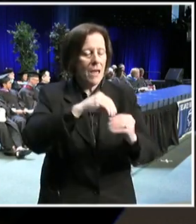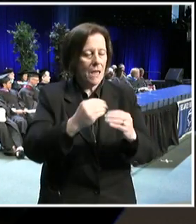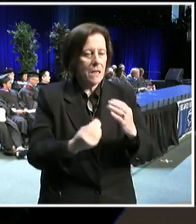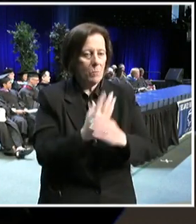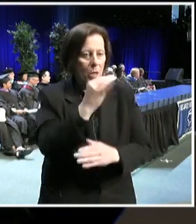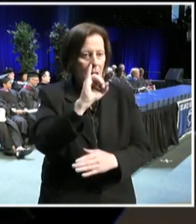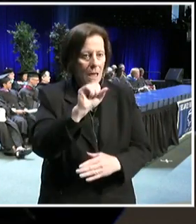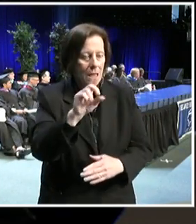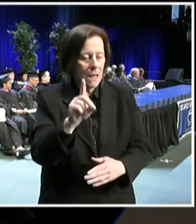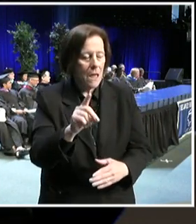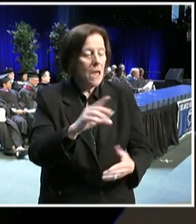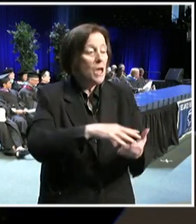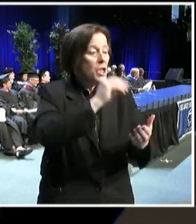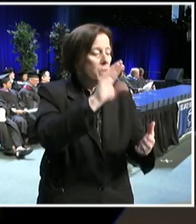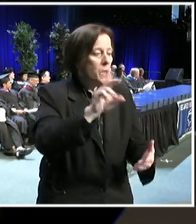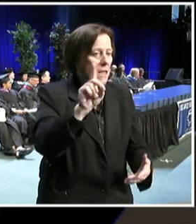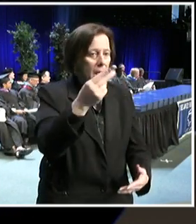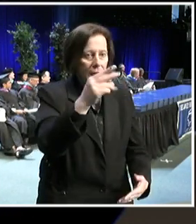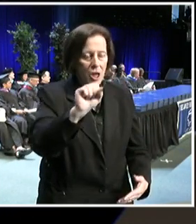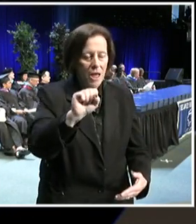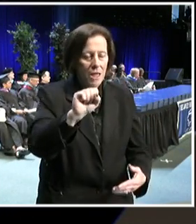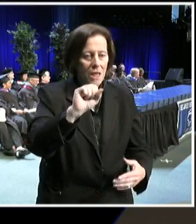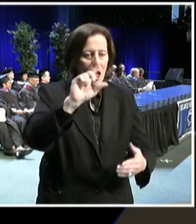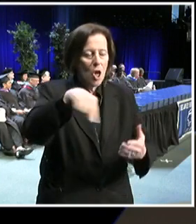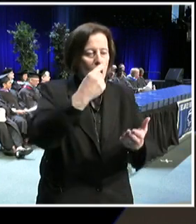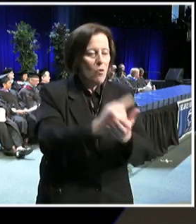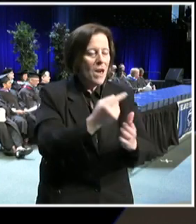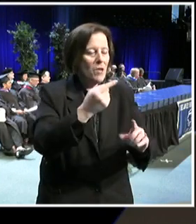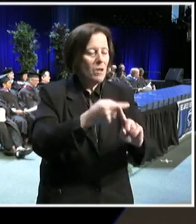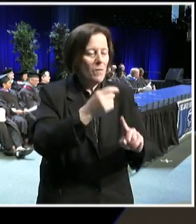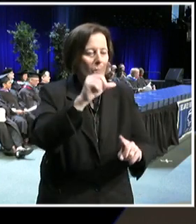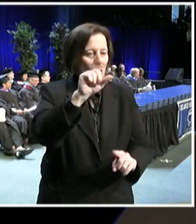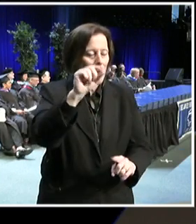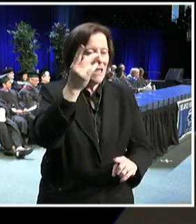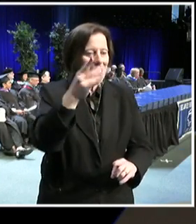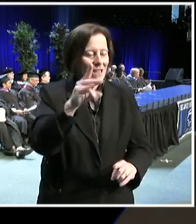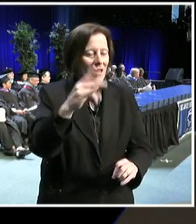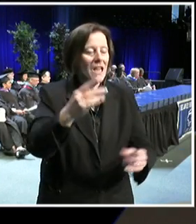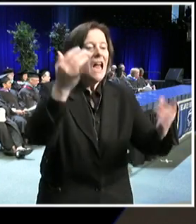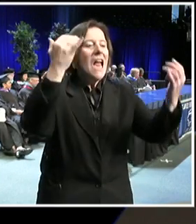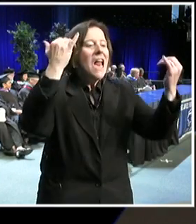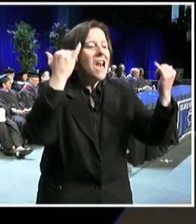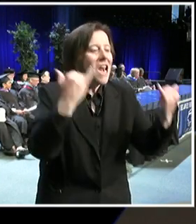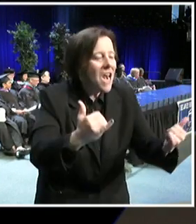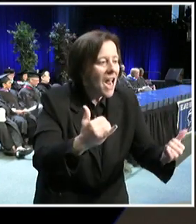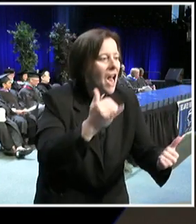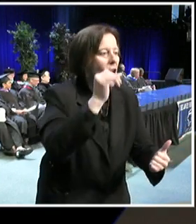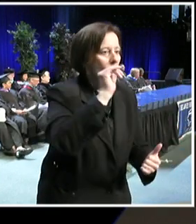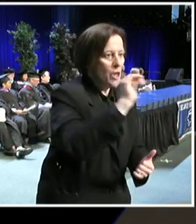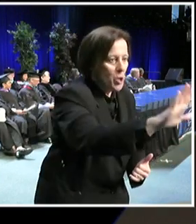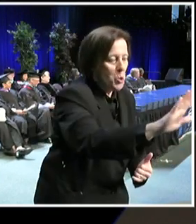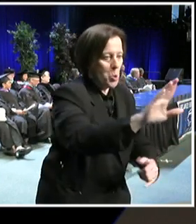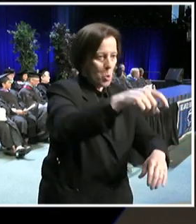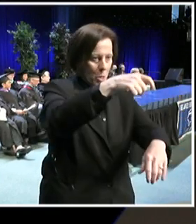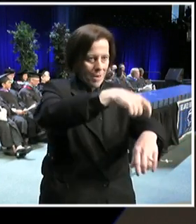Students, Dekaney High School, graduates of 2017, now is your